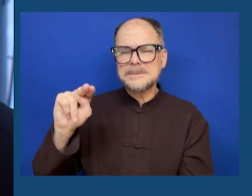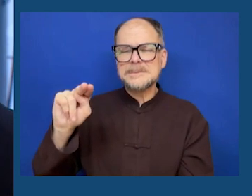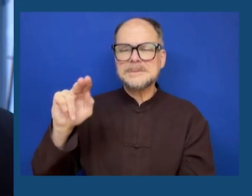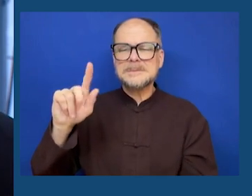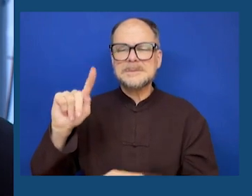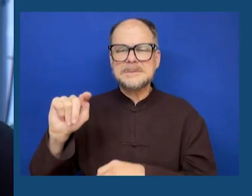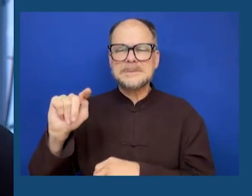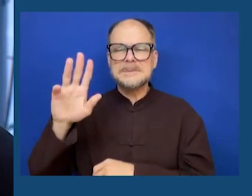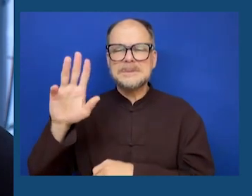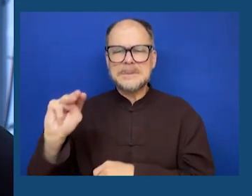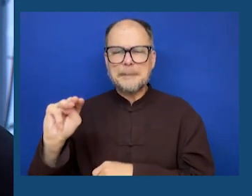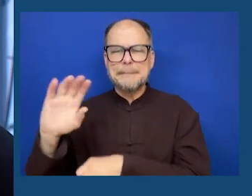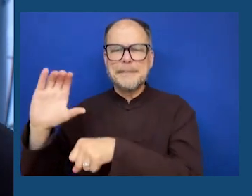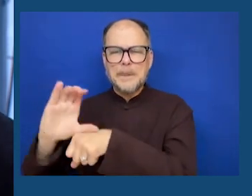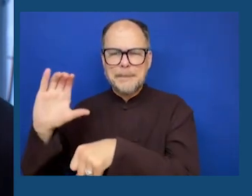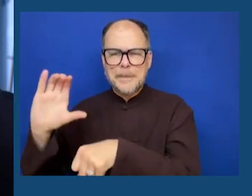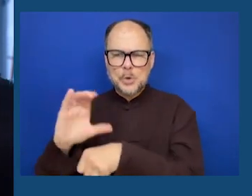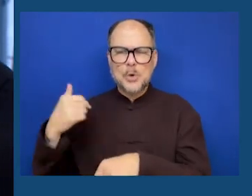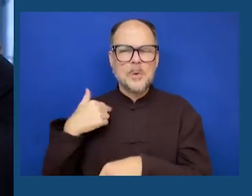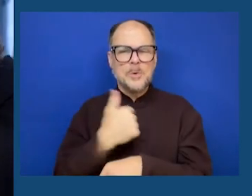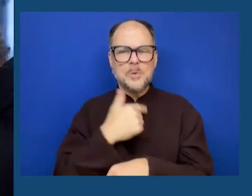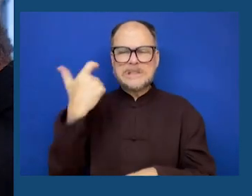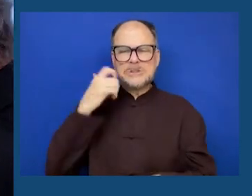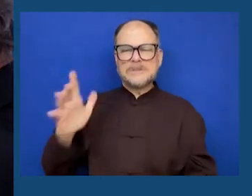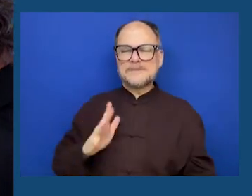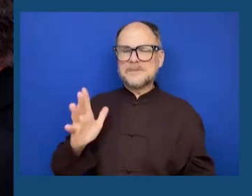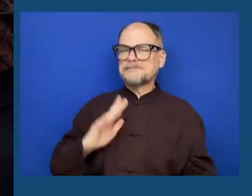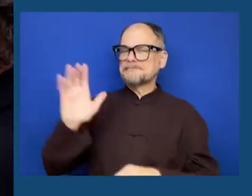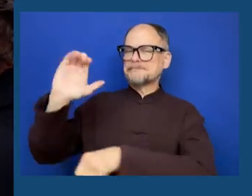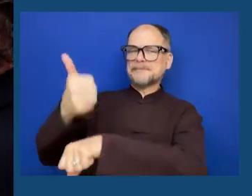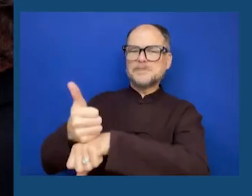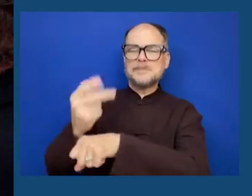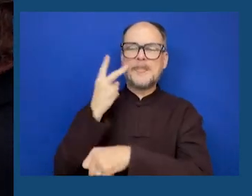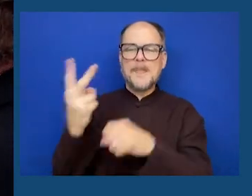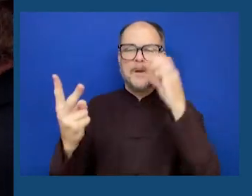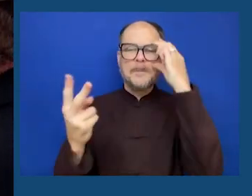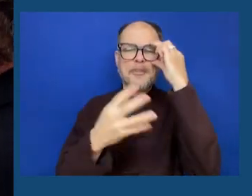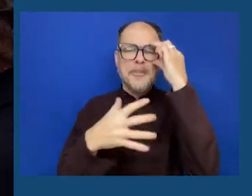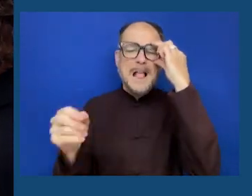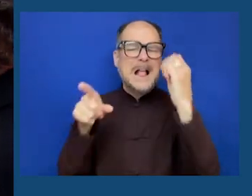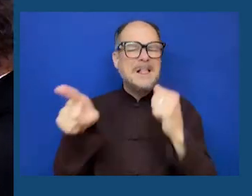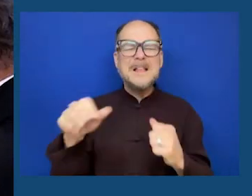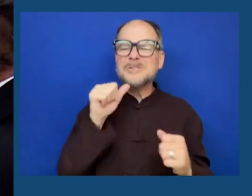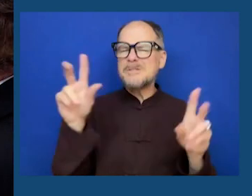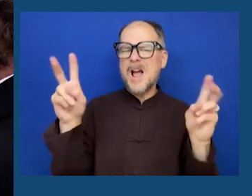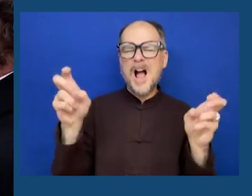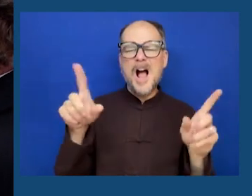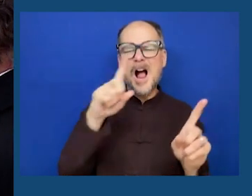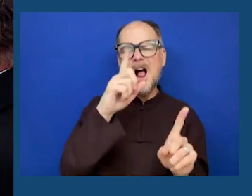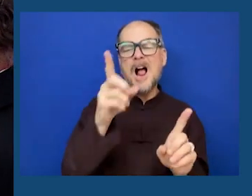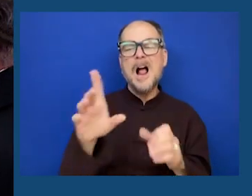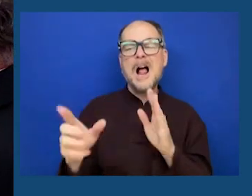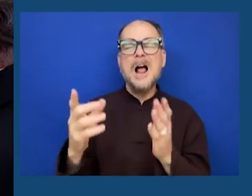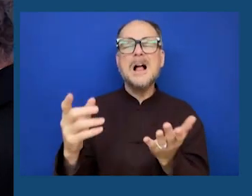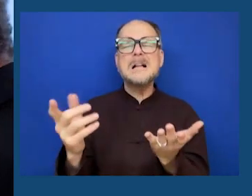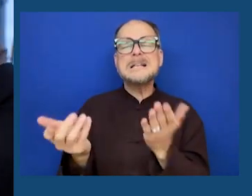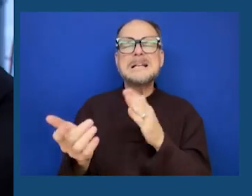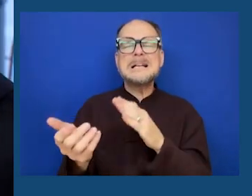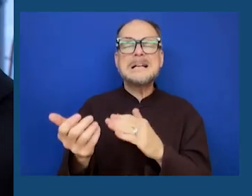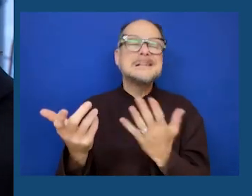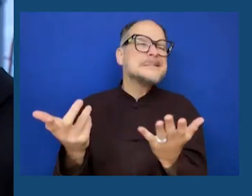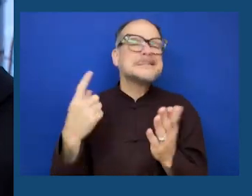saw the formal launch of that. And I don't view these as divergent technologies. They are converging technologies.